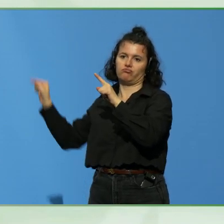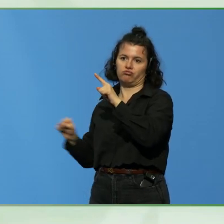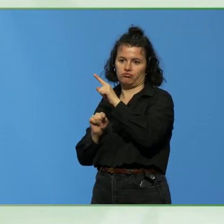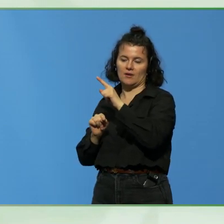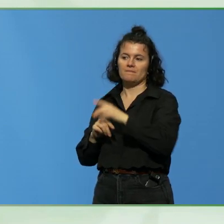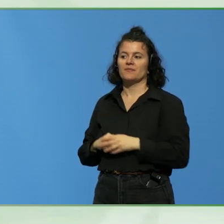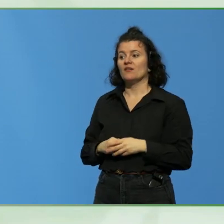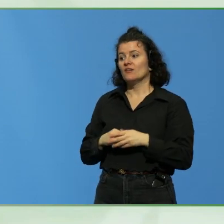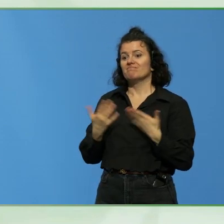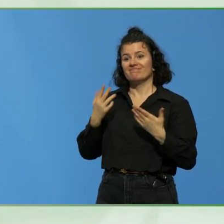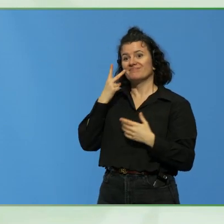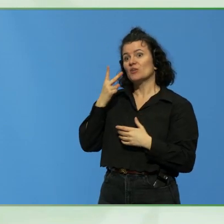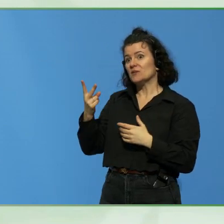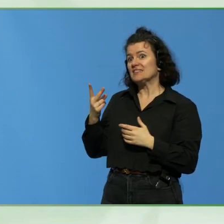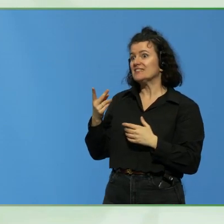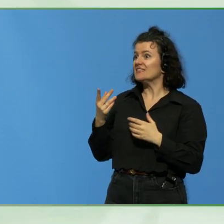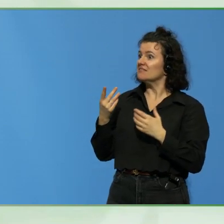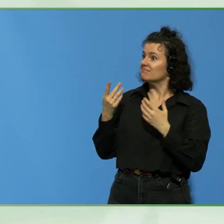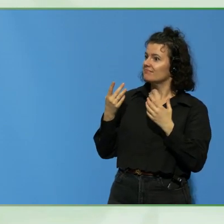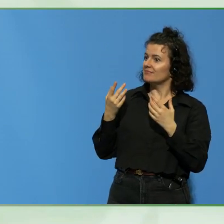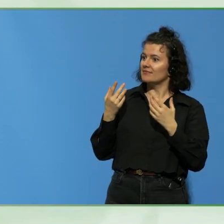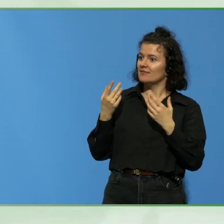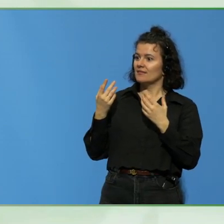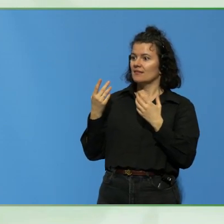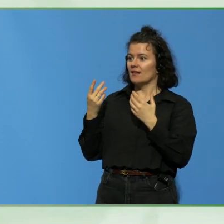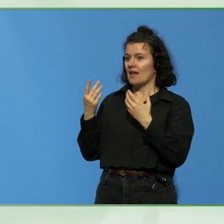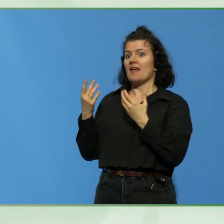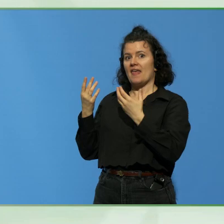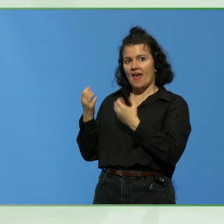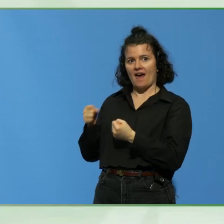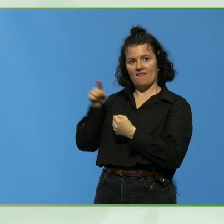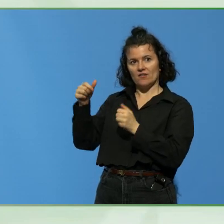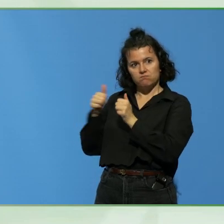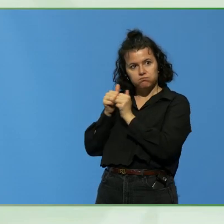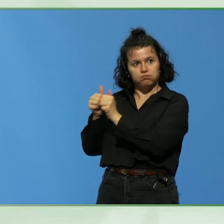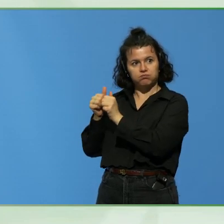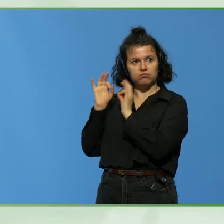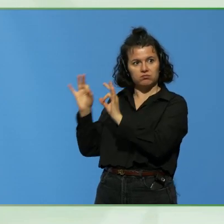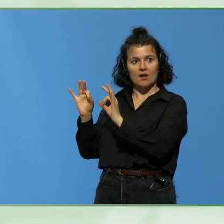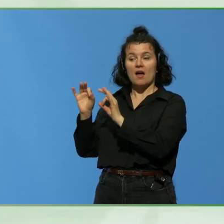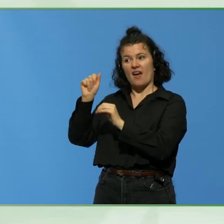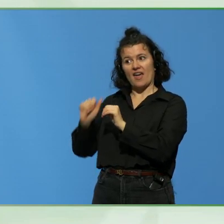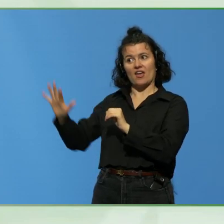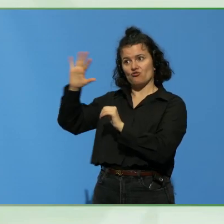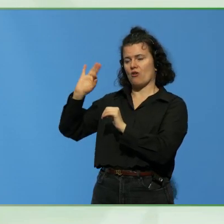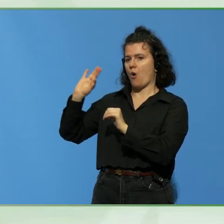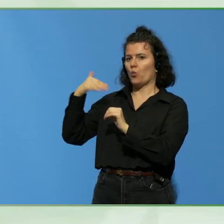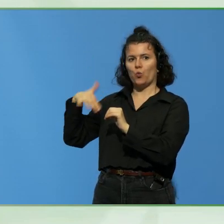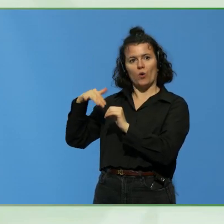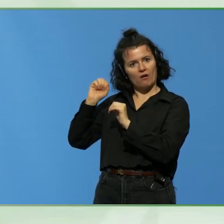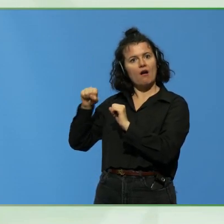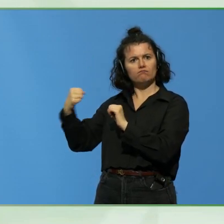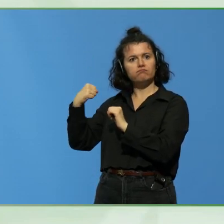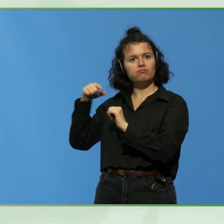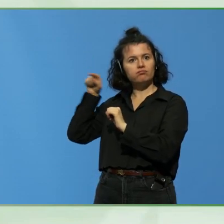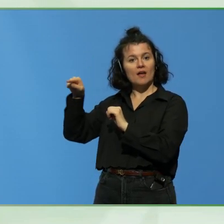lying here. Not saying that we don't have the potential and future in Africa, for example, but we will get there